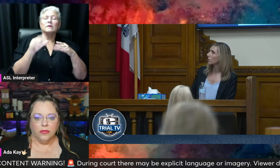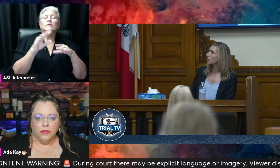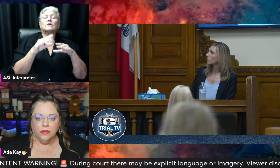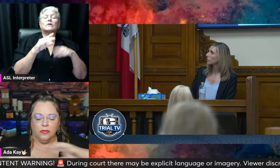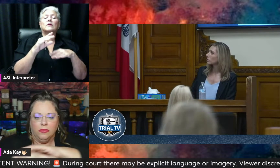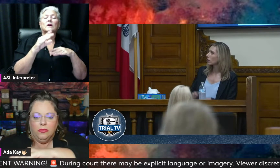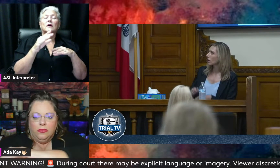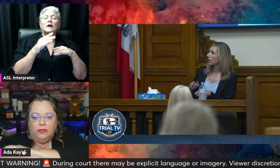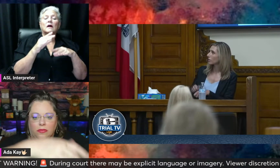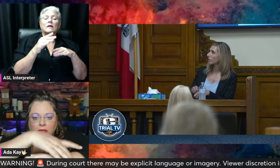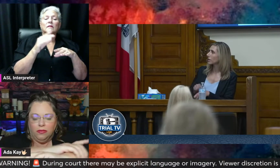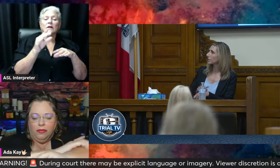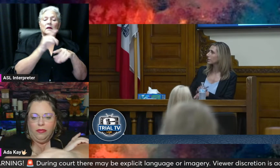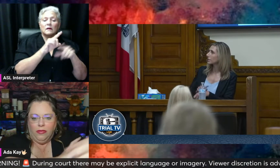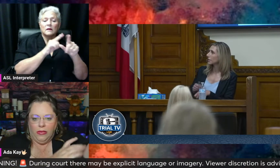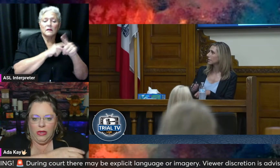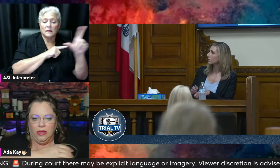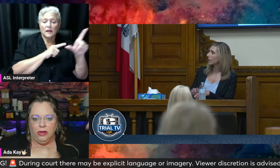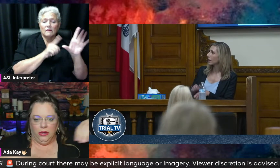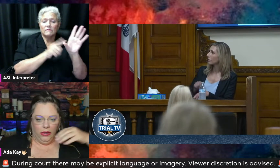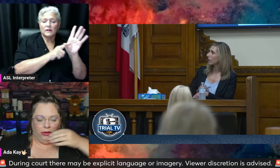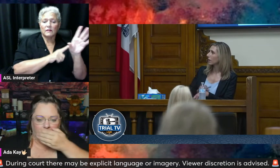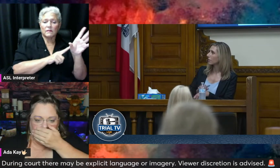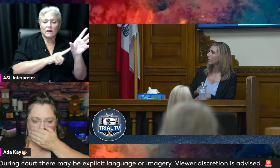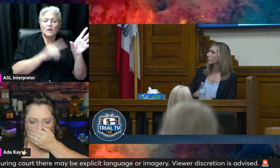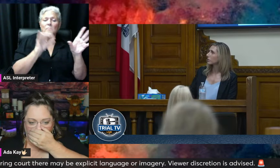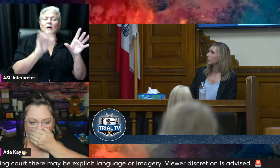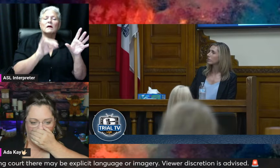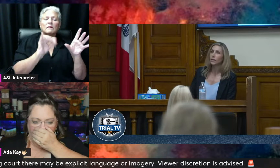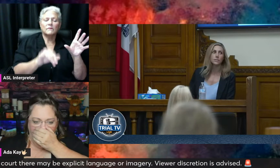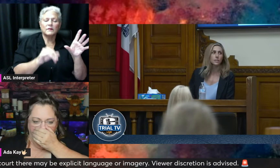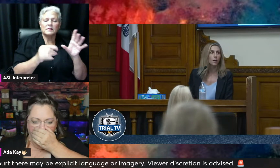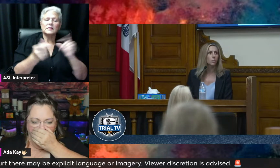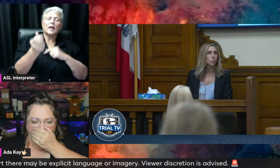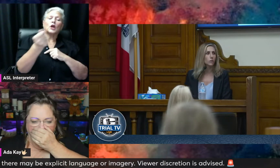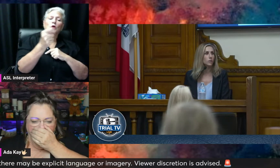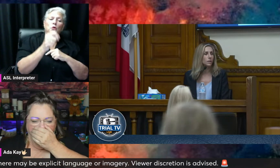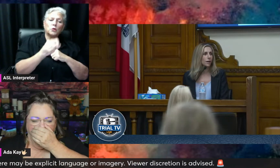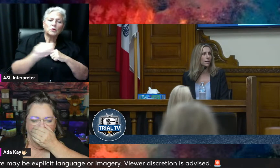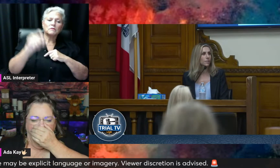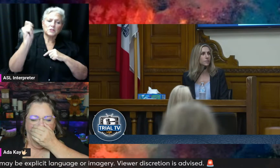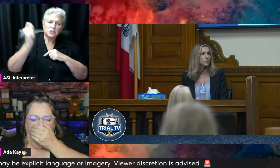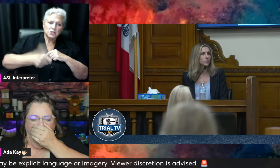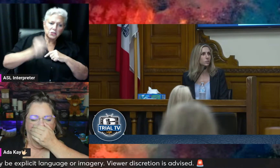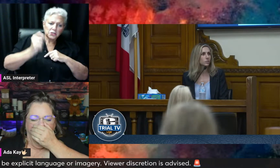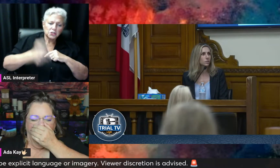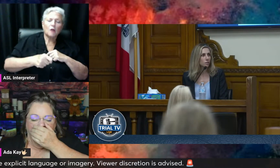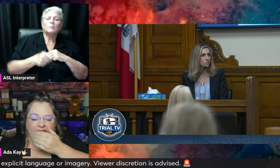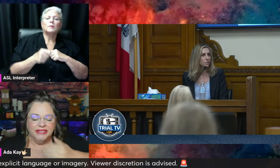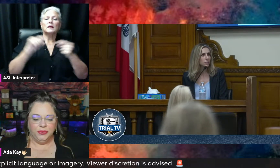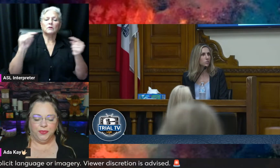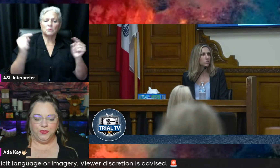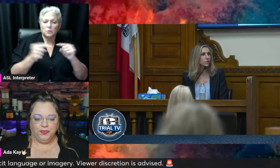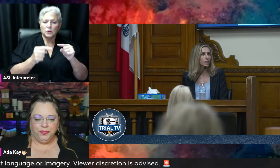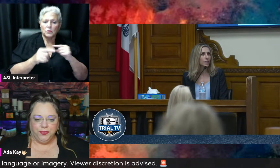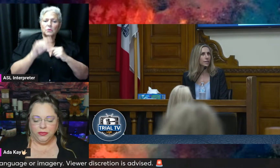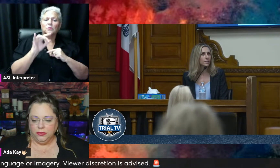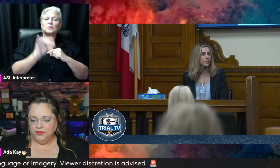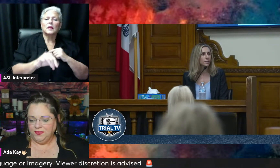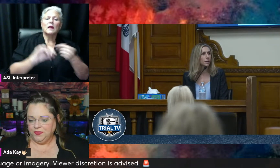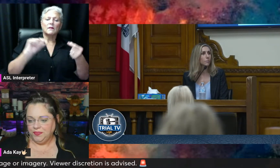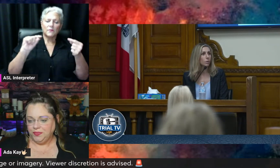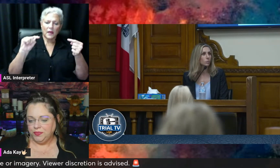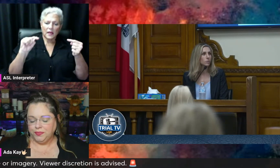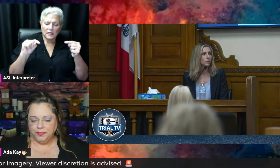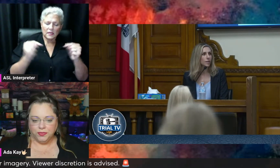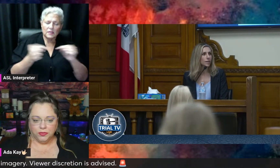curved chopping wound that created a skin flap that can be reflected upward. This injured the soft tissue of the